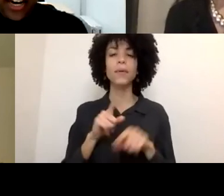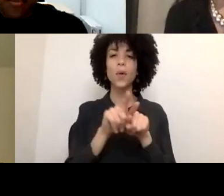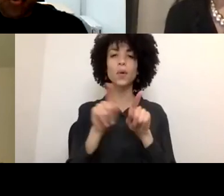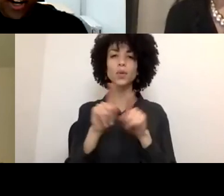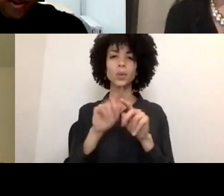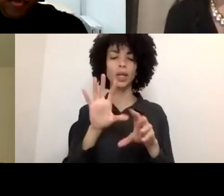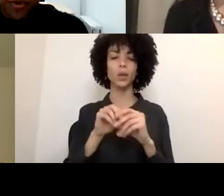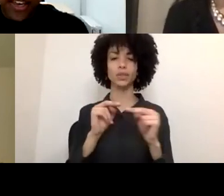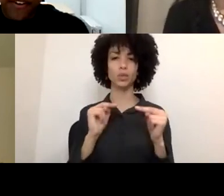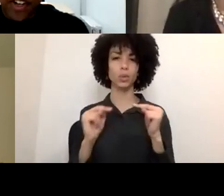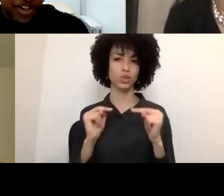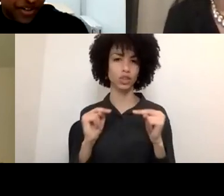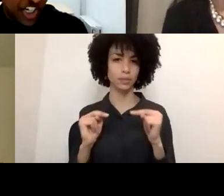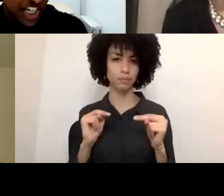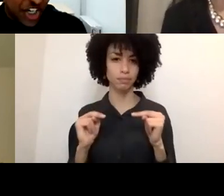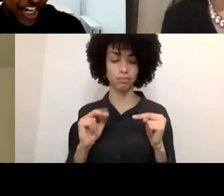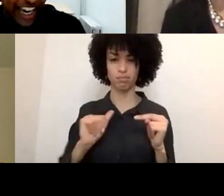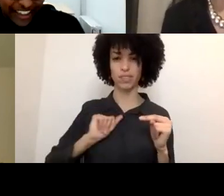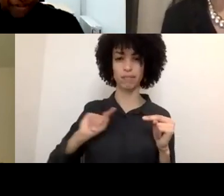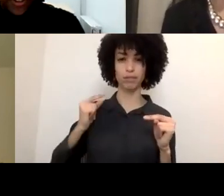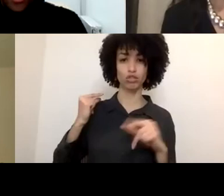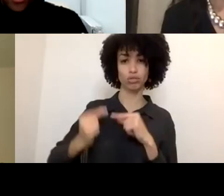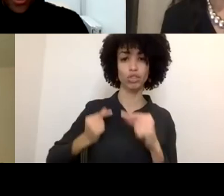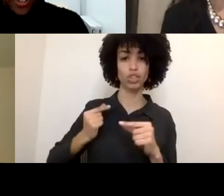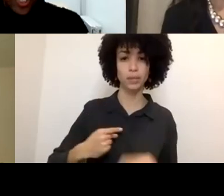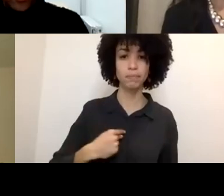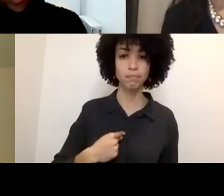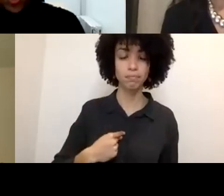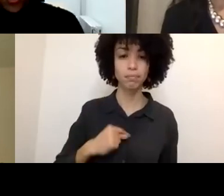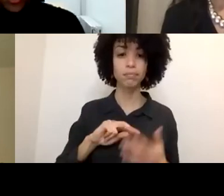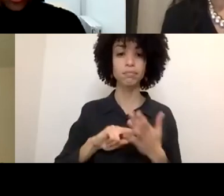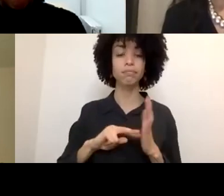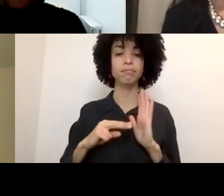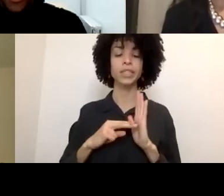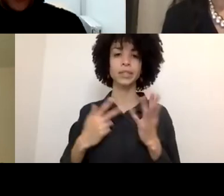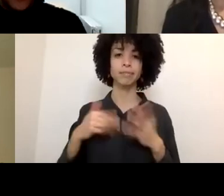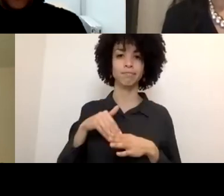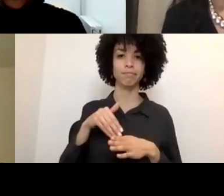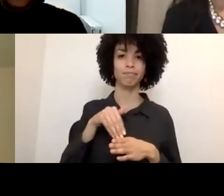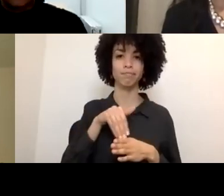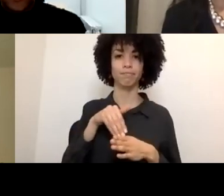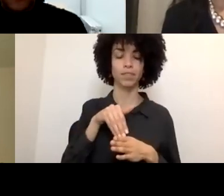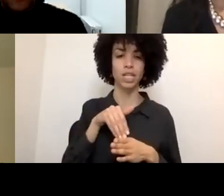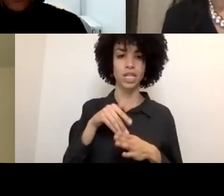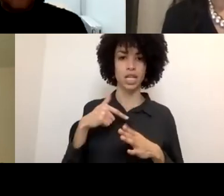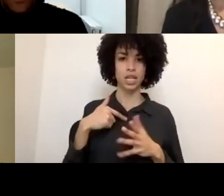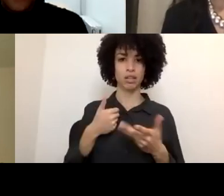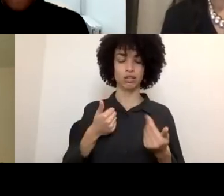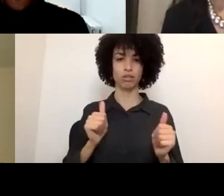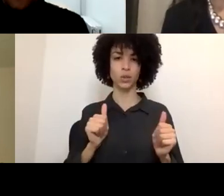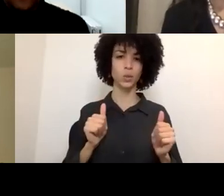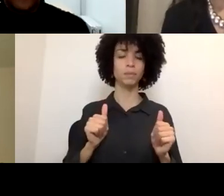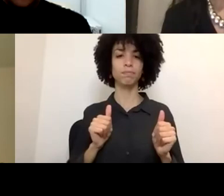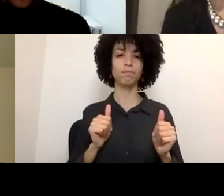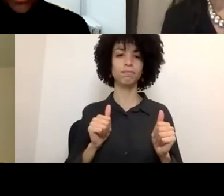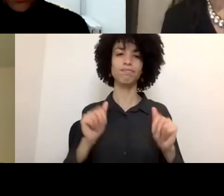negotiation where, being first generation, you're kind of in this position where you're dealing with I think what I think of